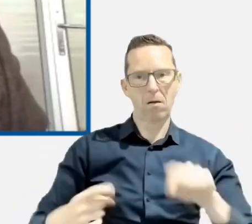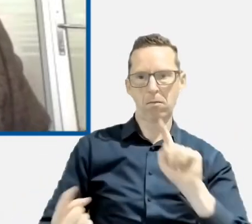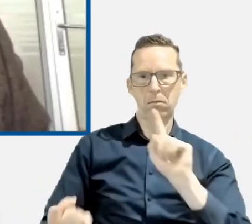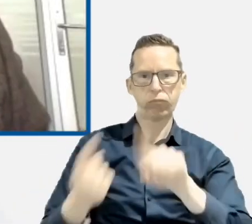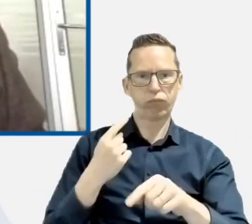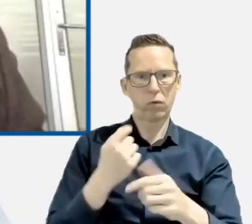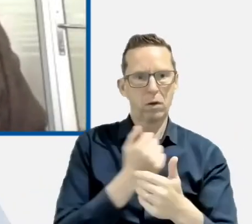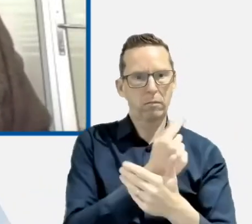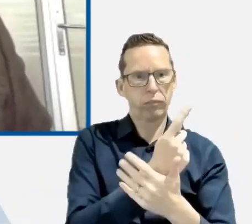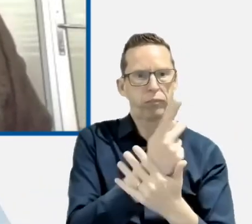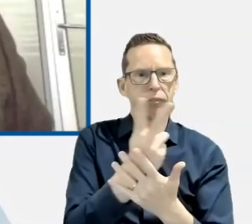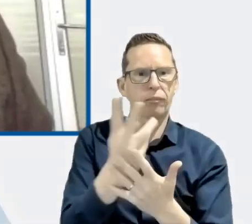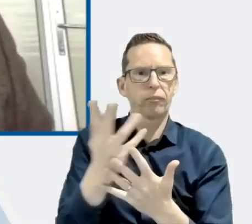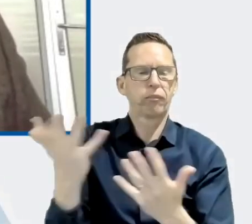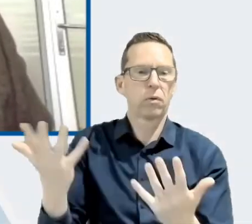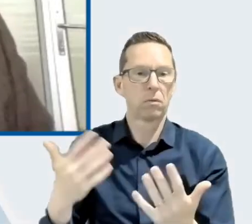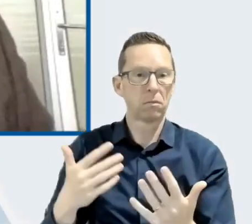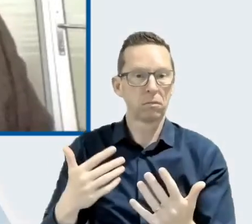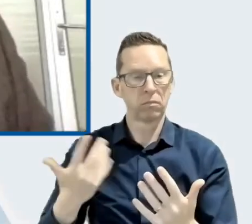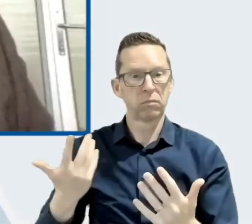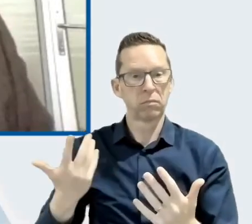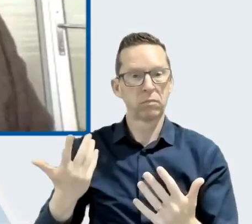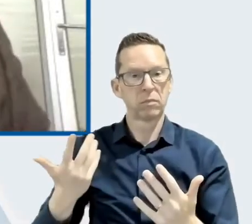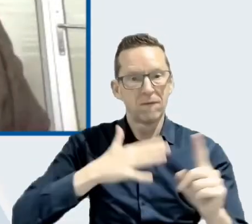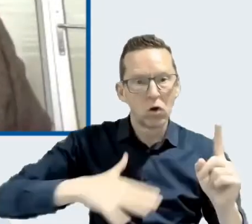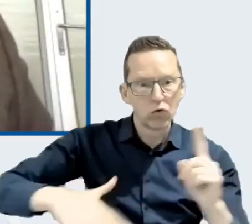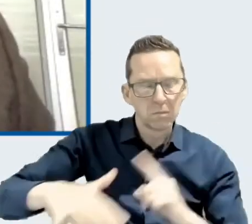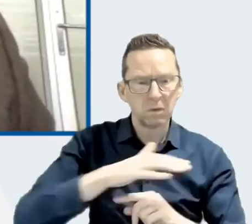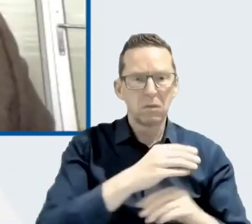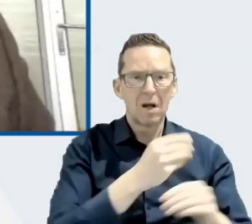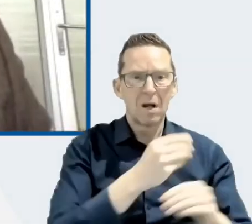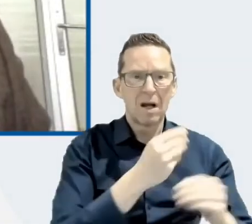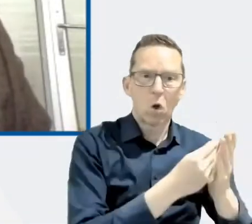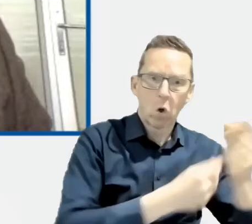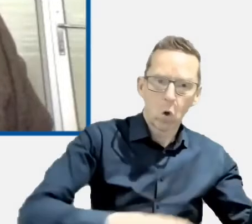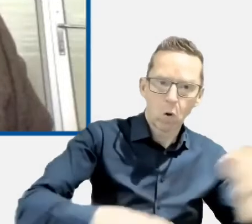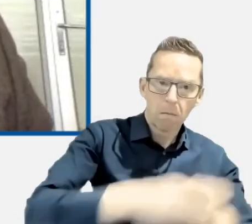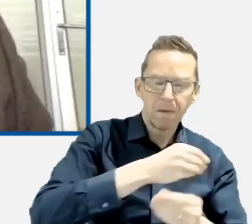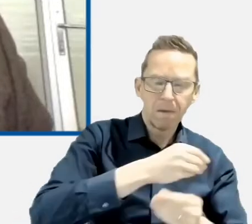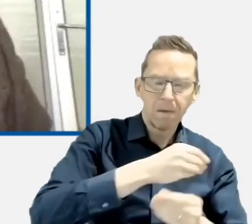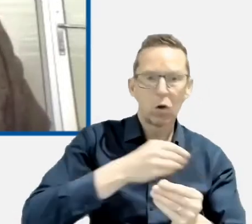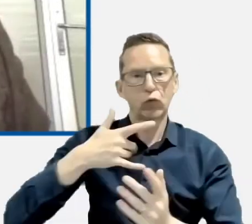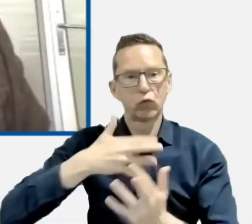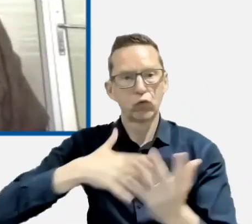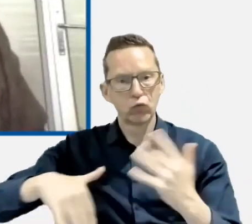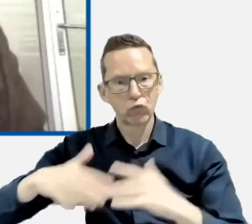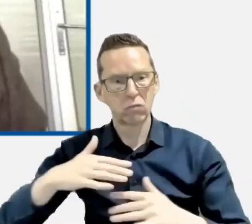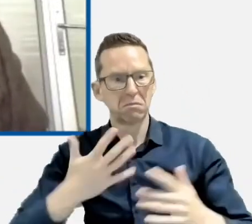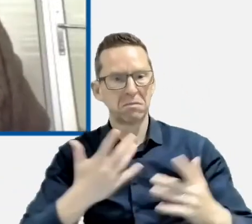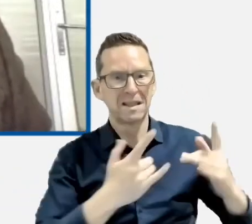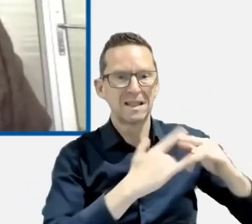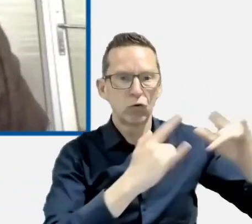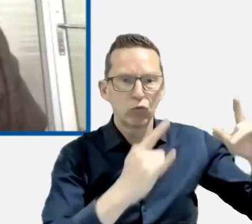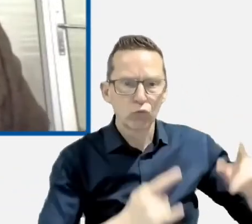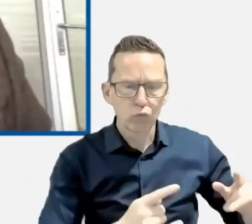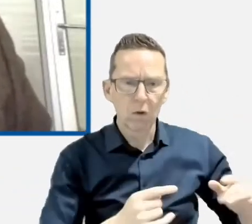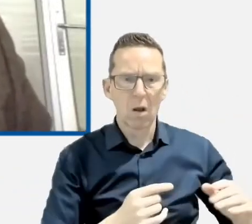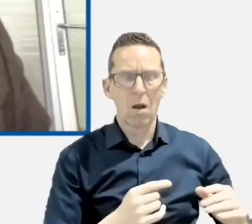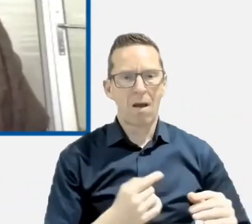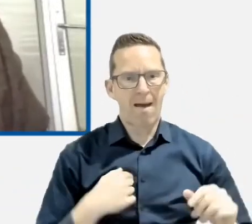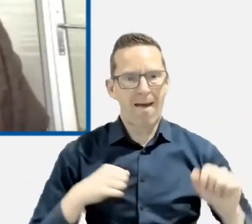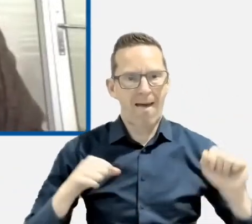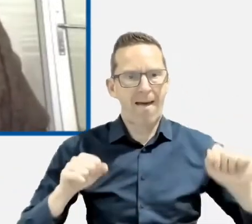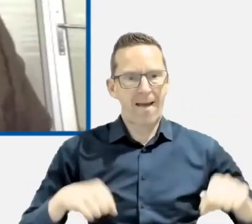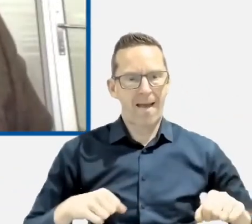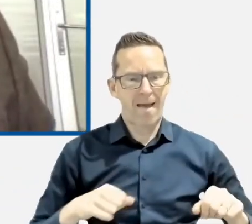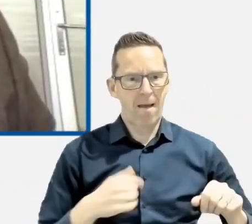economic, social, as well as the institutional, to enable us to formulate policy as well as strategies that can be relevant